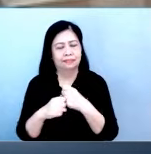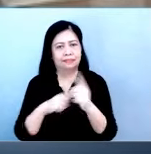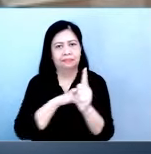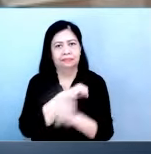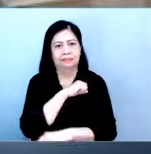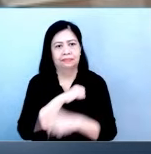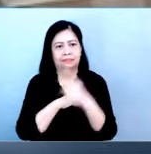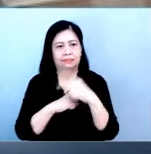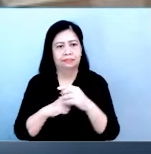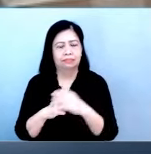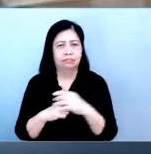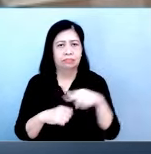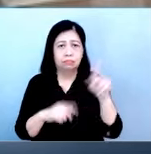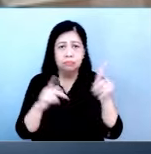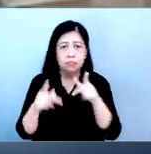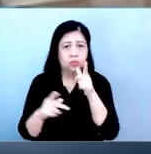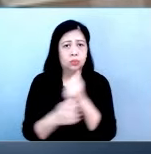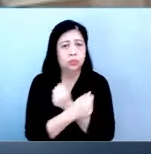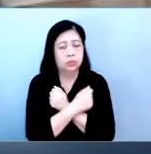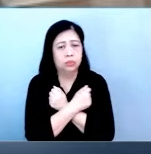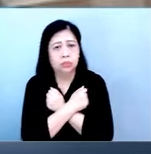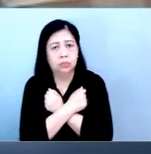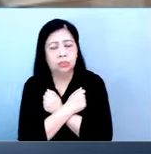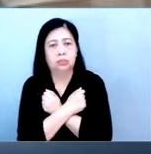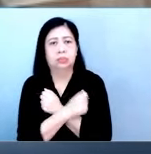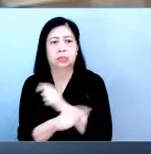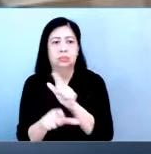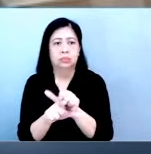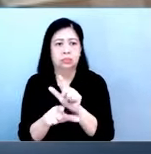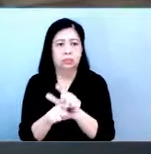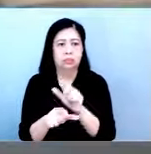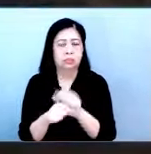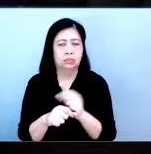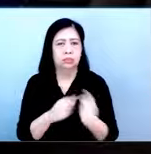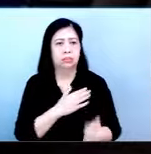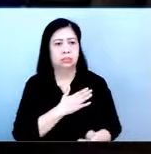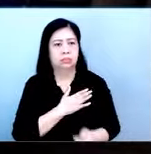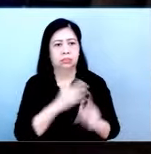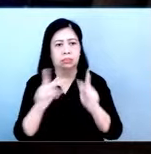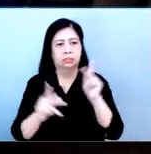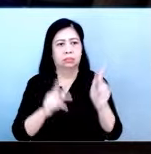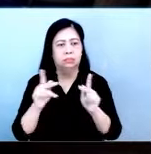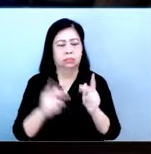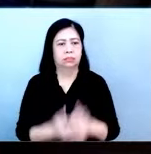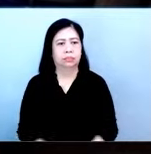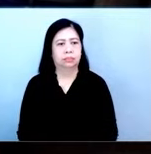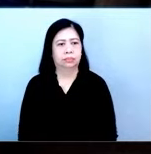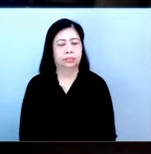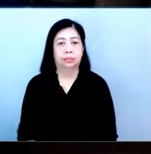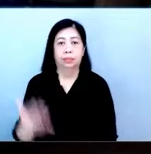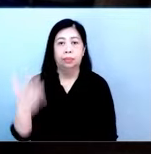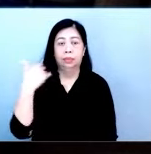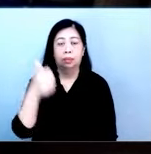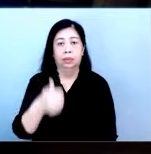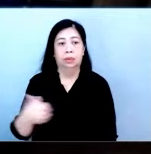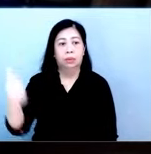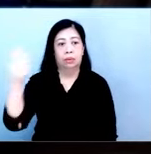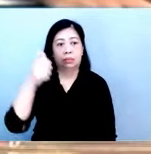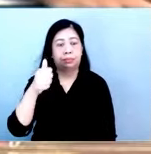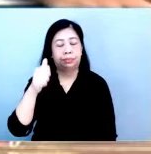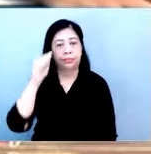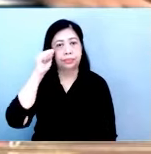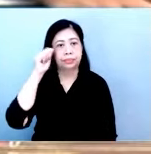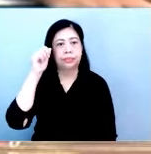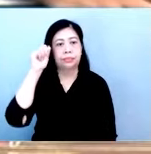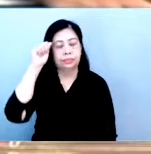a God-loving, patriotic, and nationalistic people. Si dating Supreme Court Justice Adolf Azcuna,